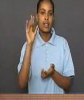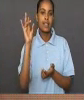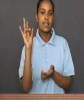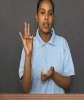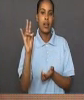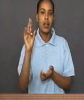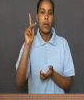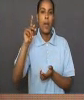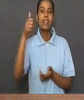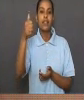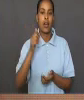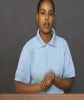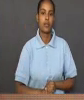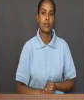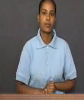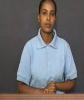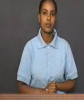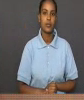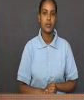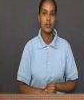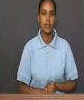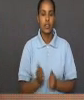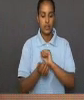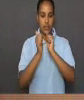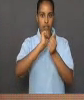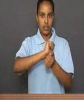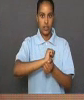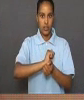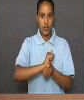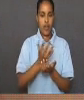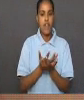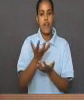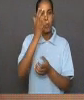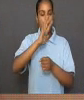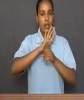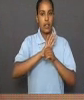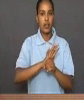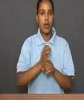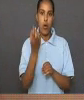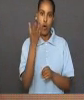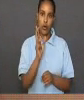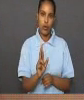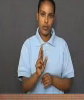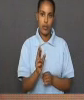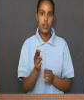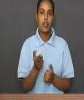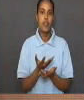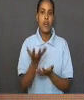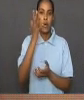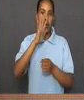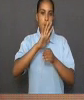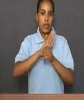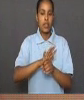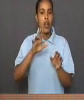523.17 pascals. The change in vapor pressure, or the vapor